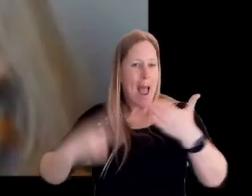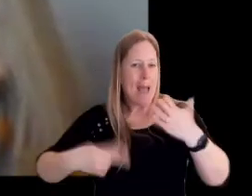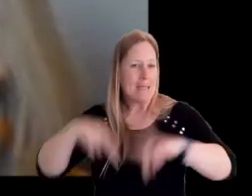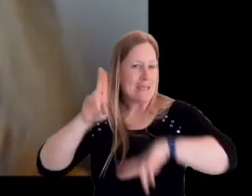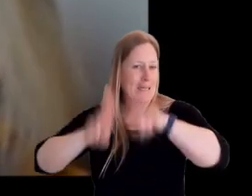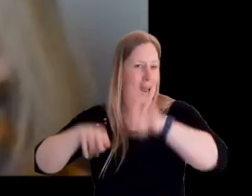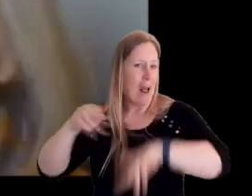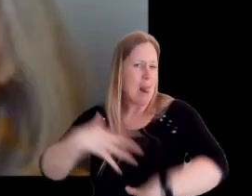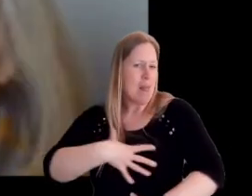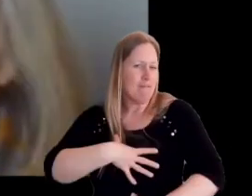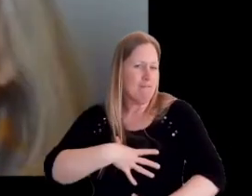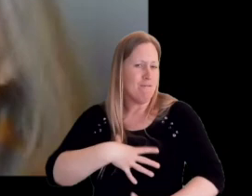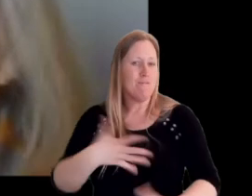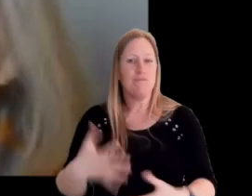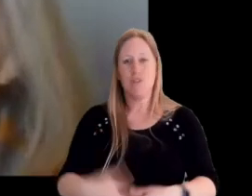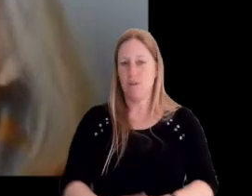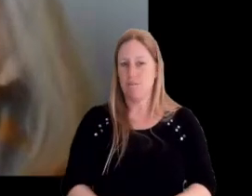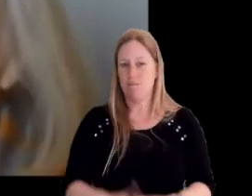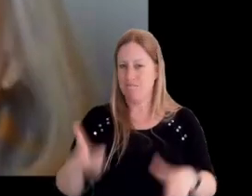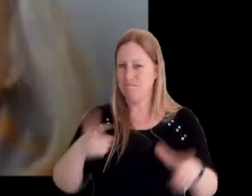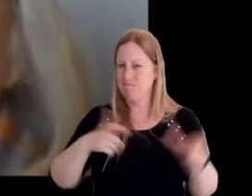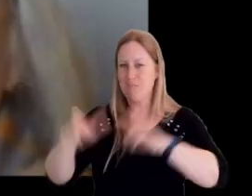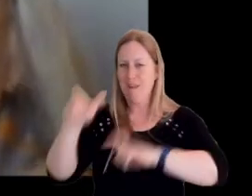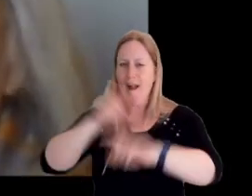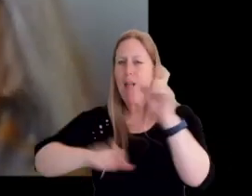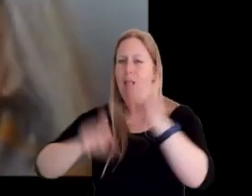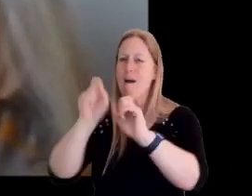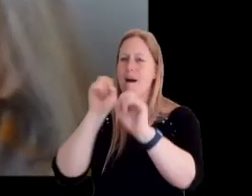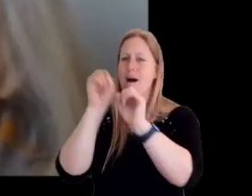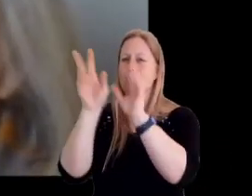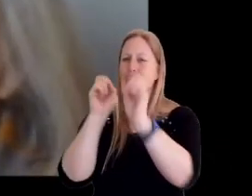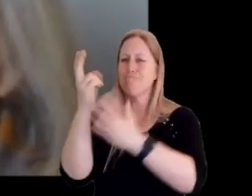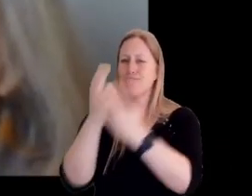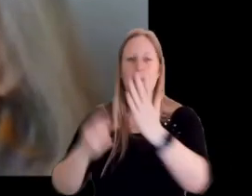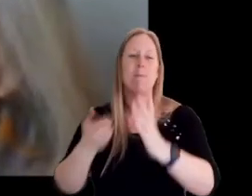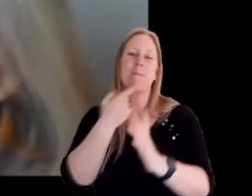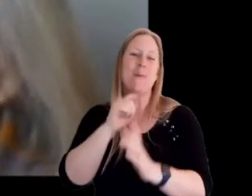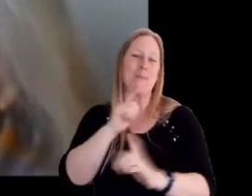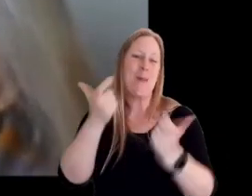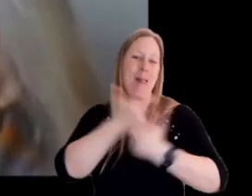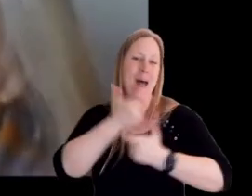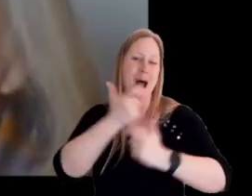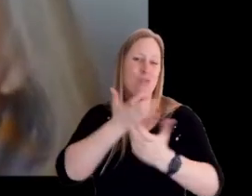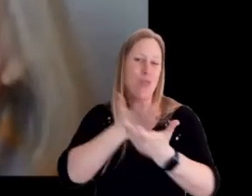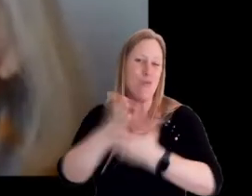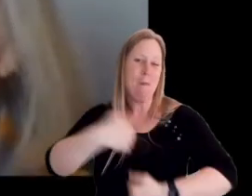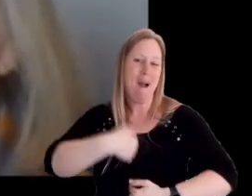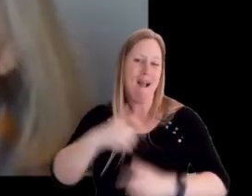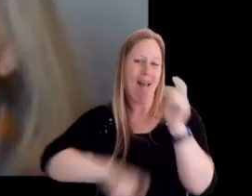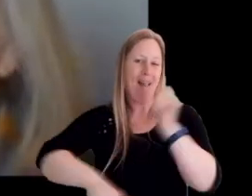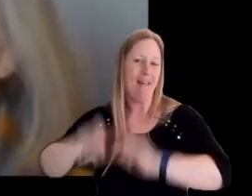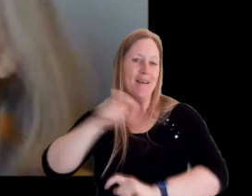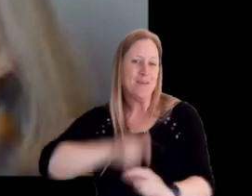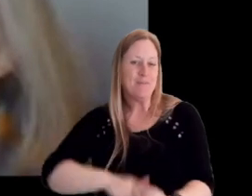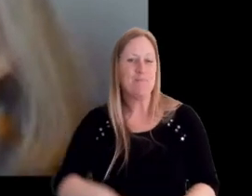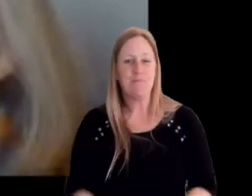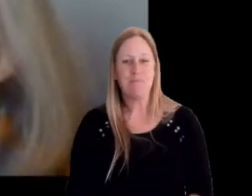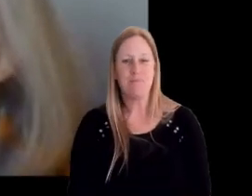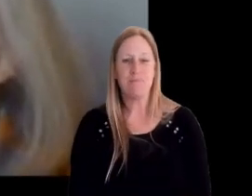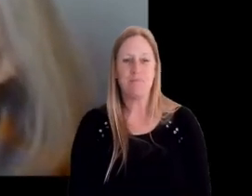painting, which I just love doing, and working with my colours, and people laugh at me and my colours, and